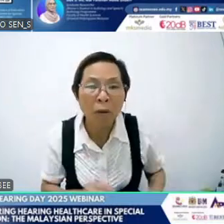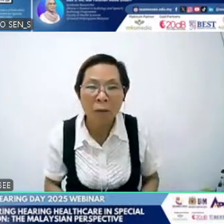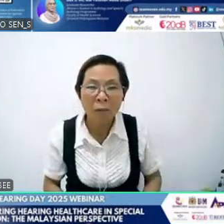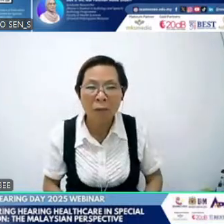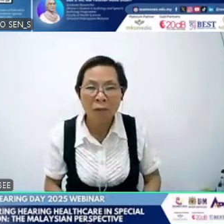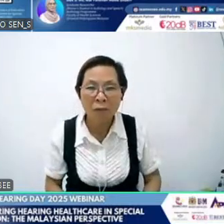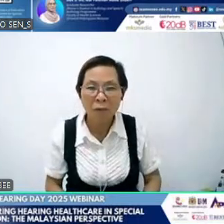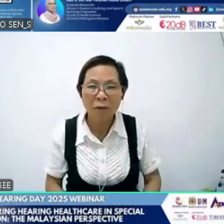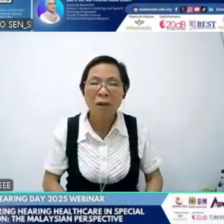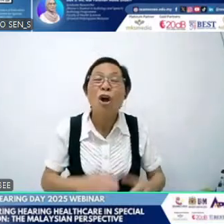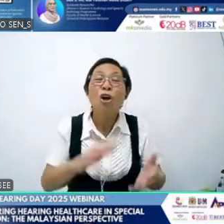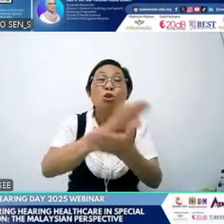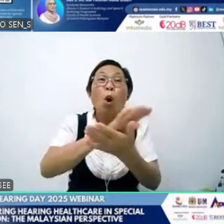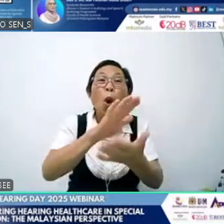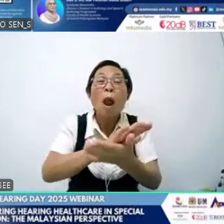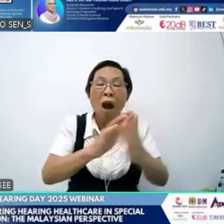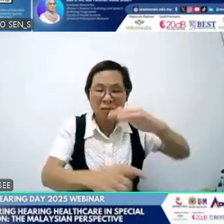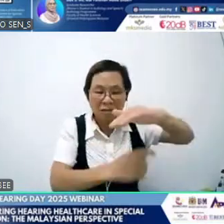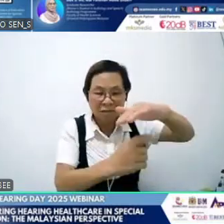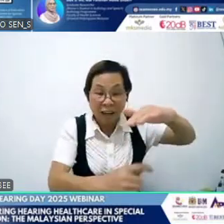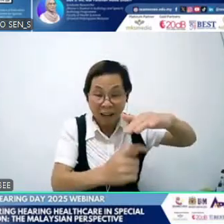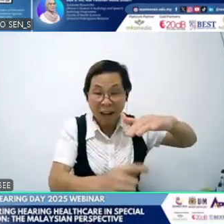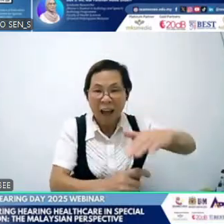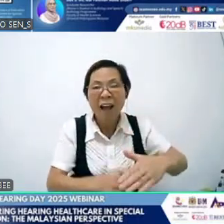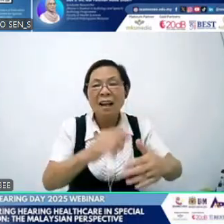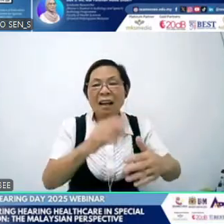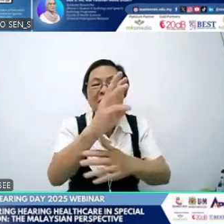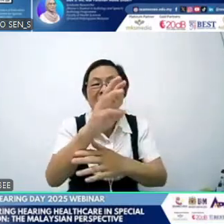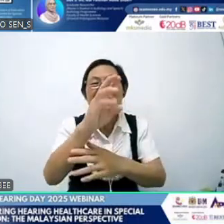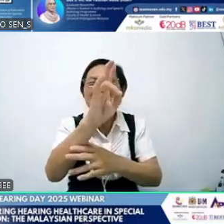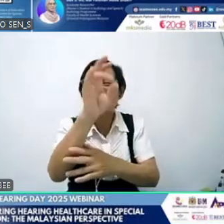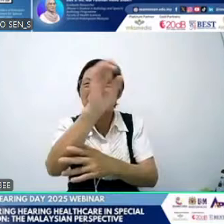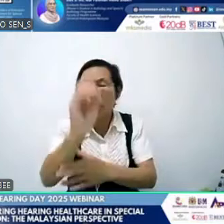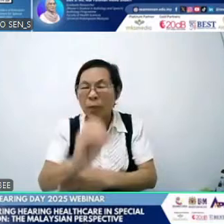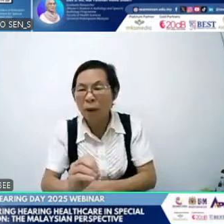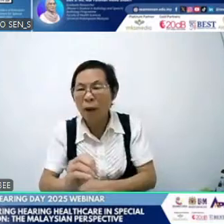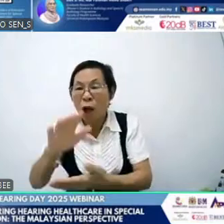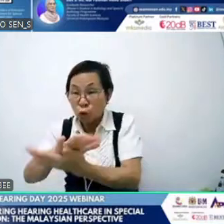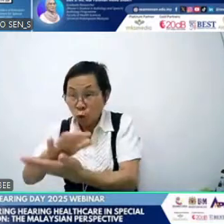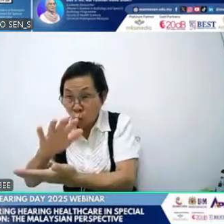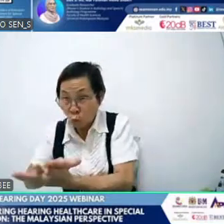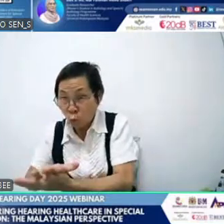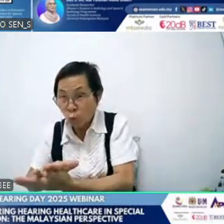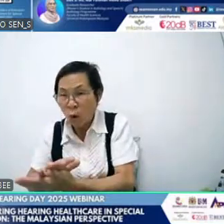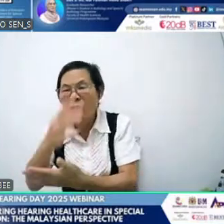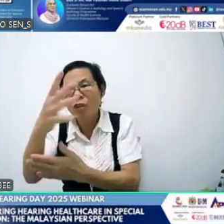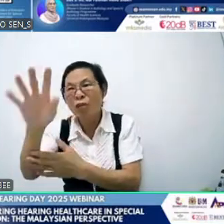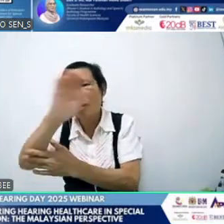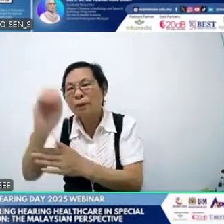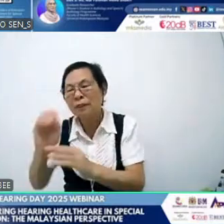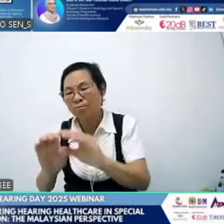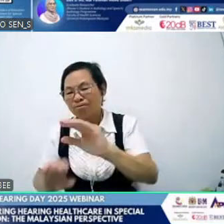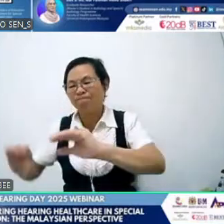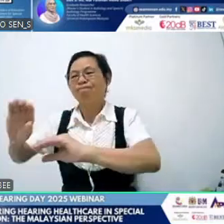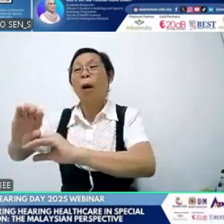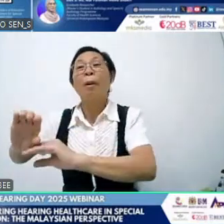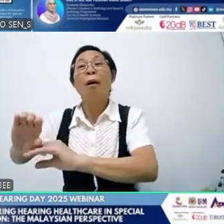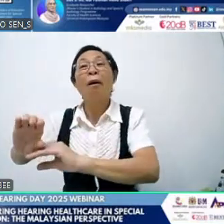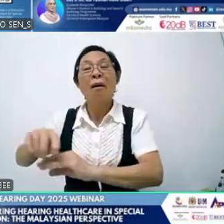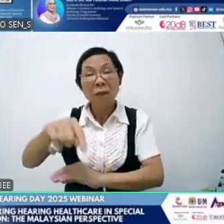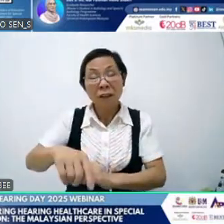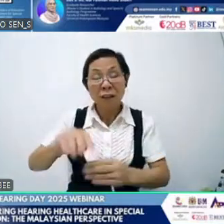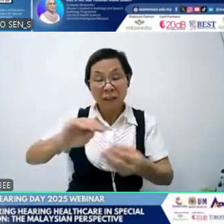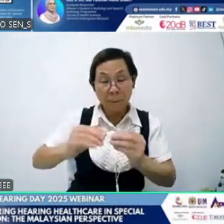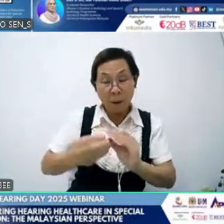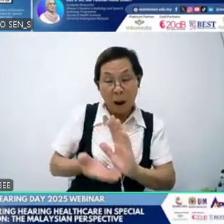among preschoolers, and by school age, the number doubles to 15%. But these numbers may be even